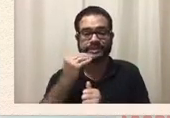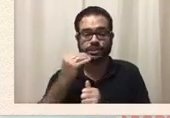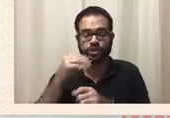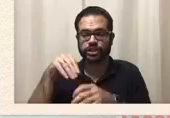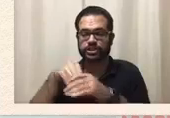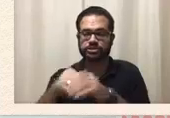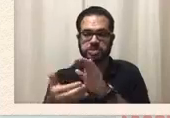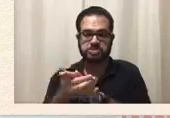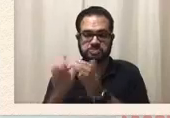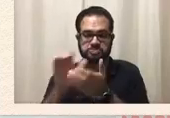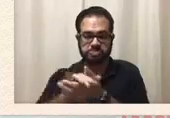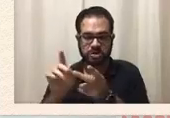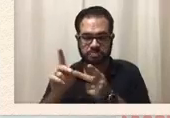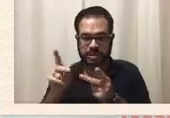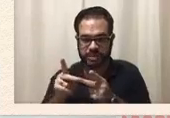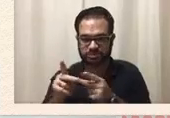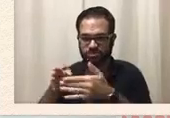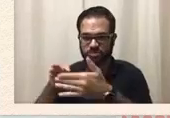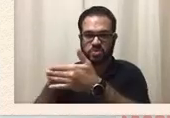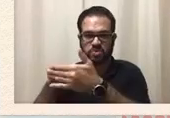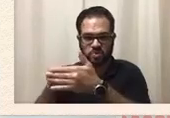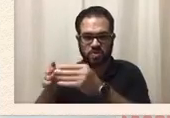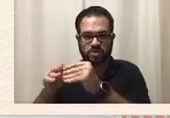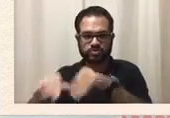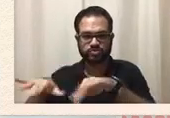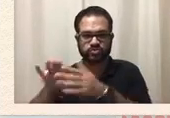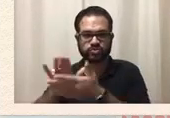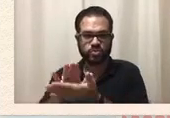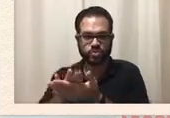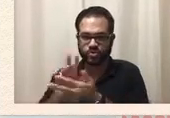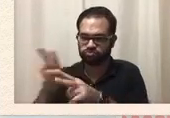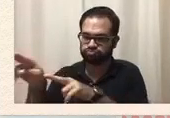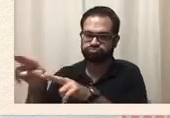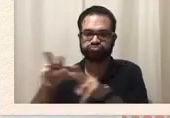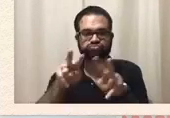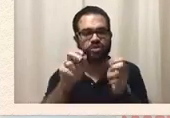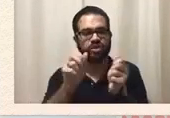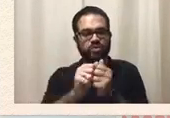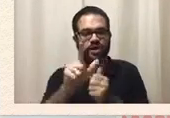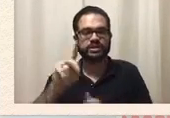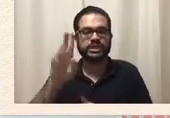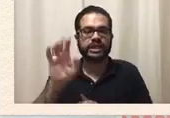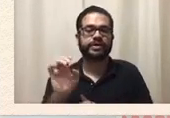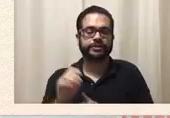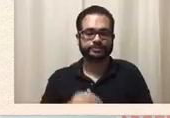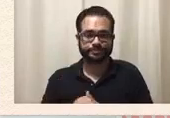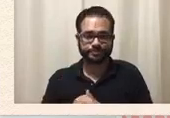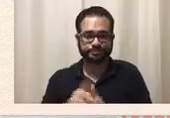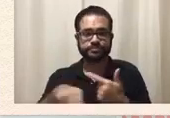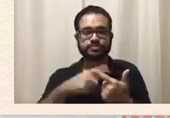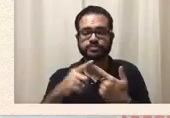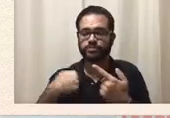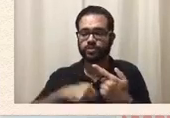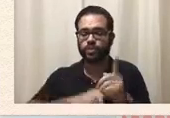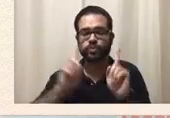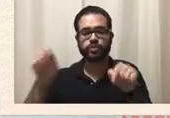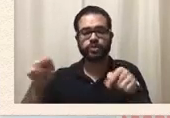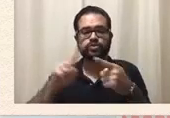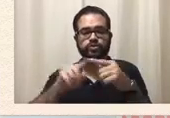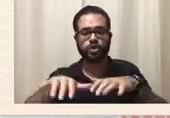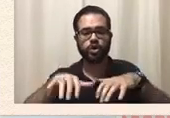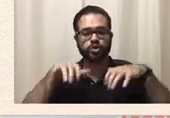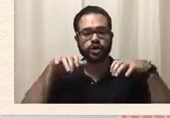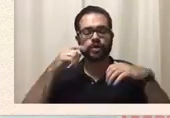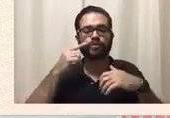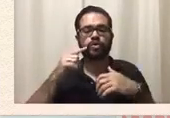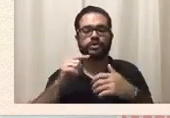campus overlooking the lake. From there, we went to the auditorium for a Saturday night movie. Laurie